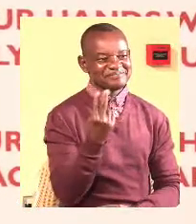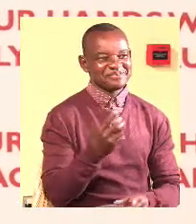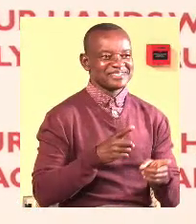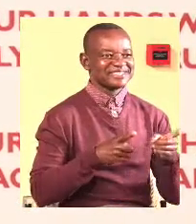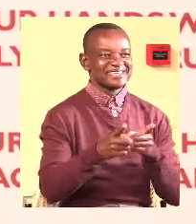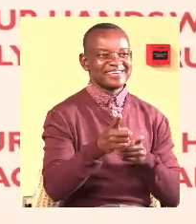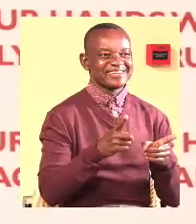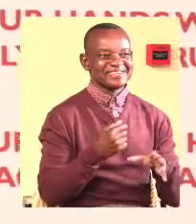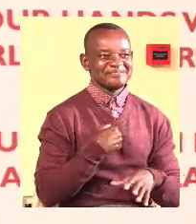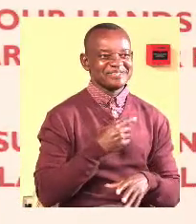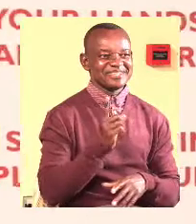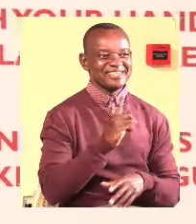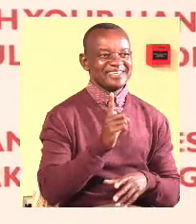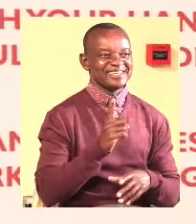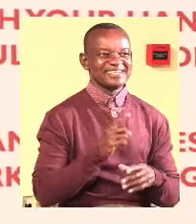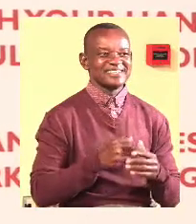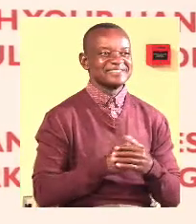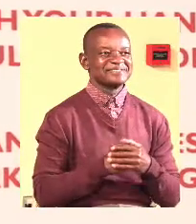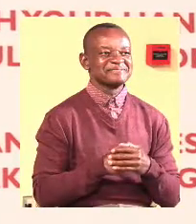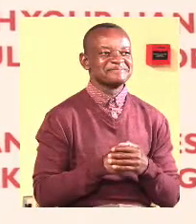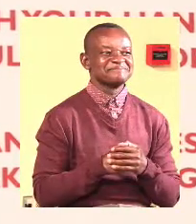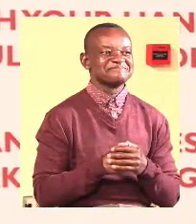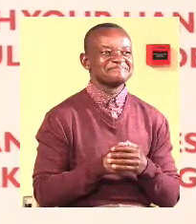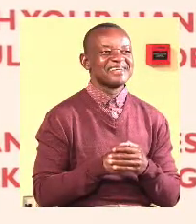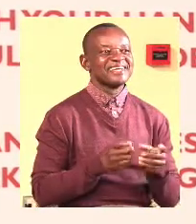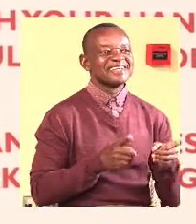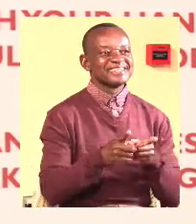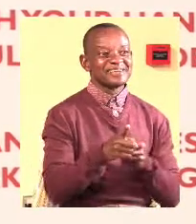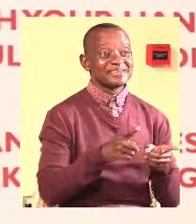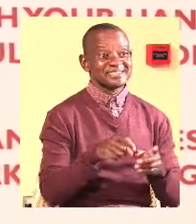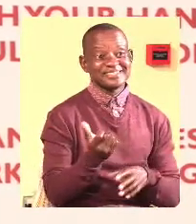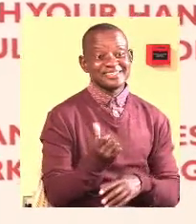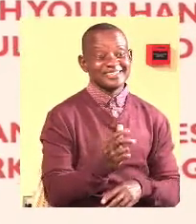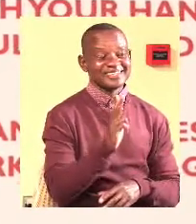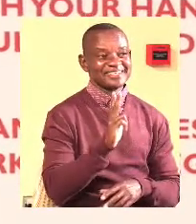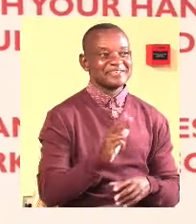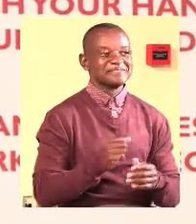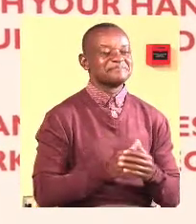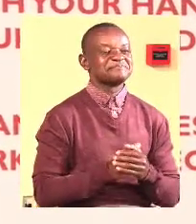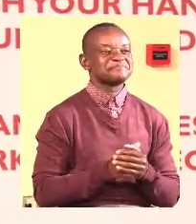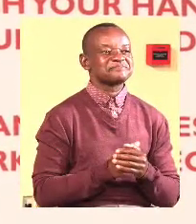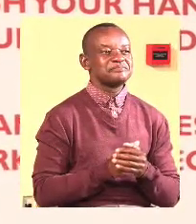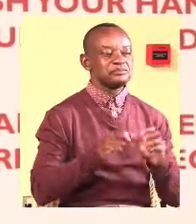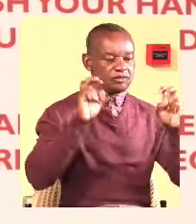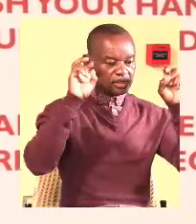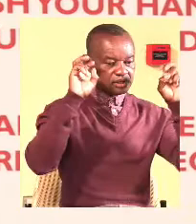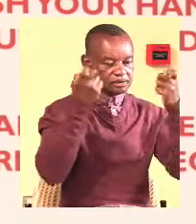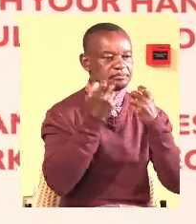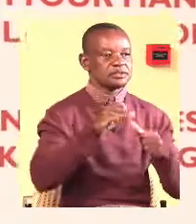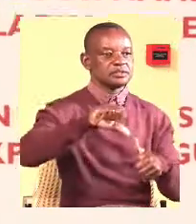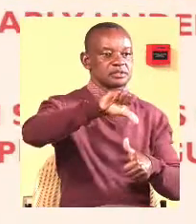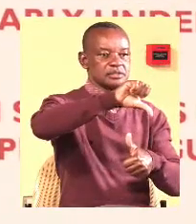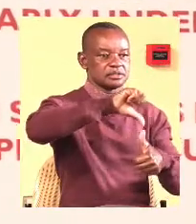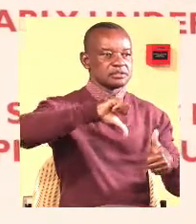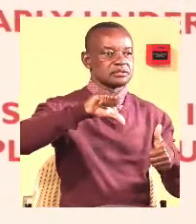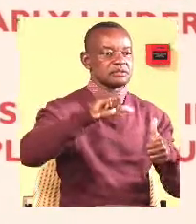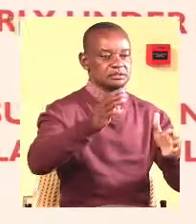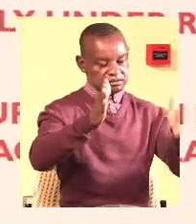position of someone. Okay, of course, the topic is on social mobilization,